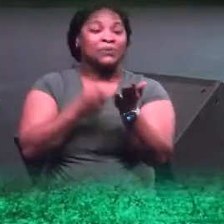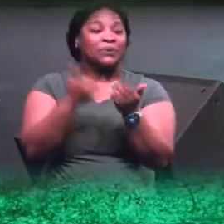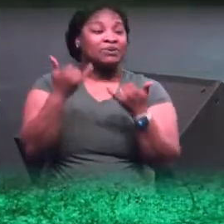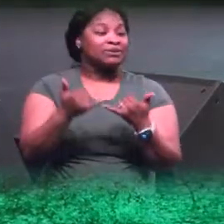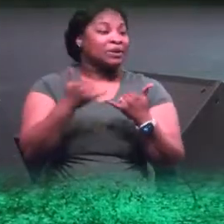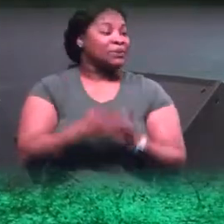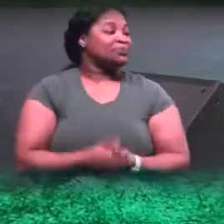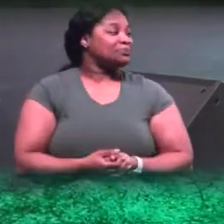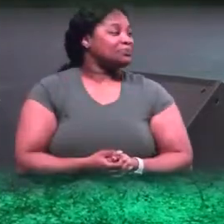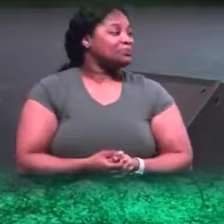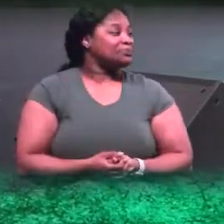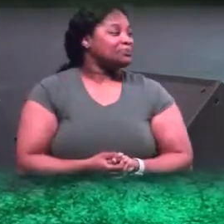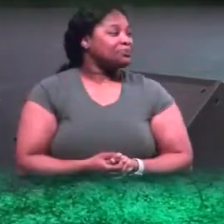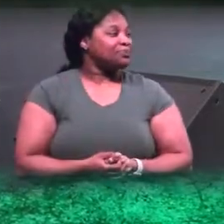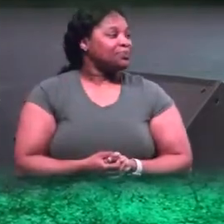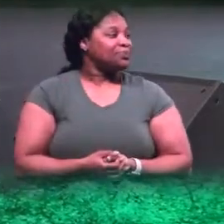today?